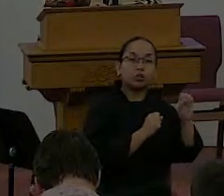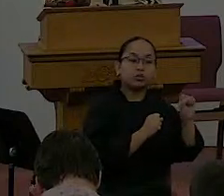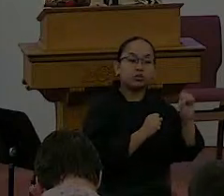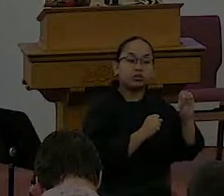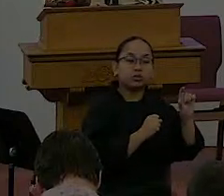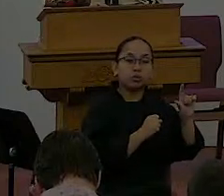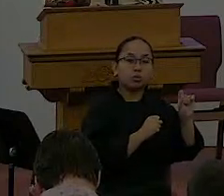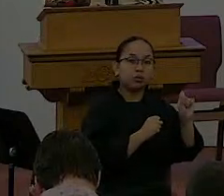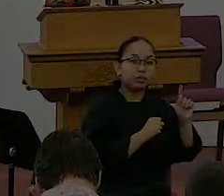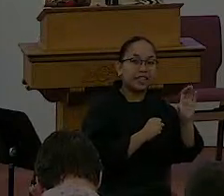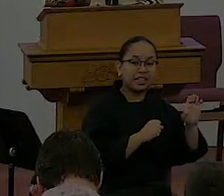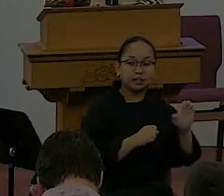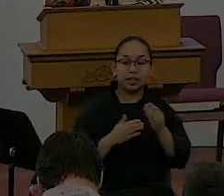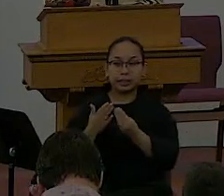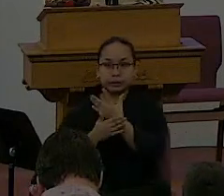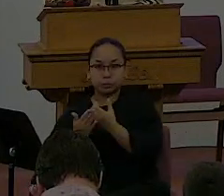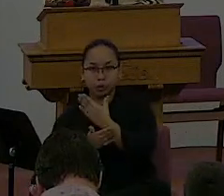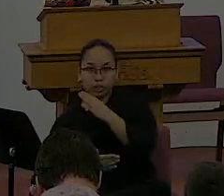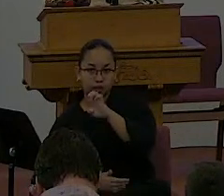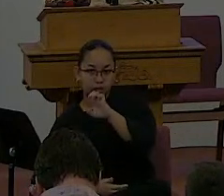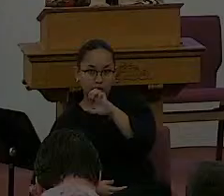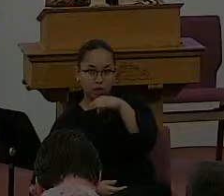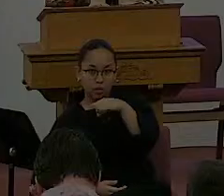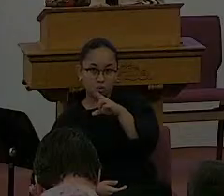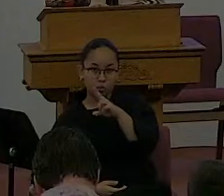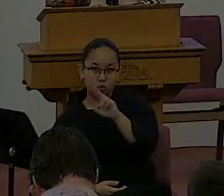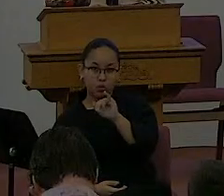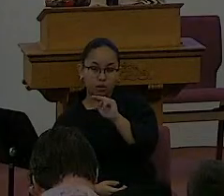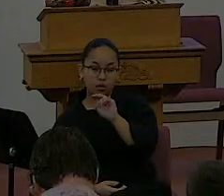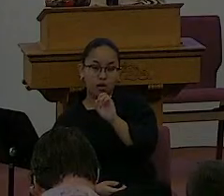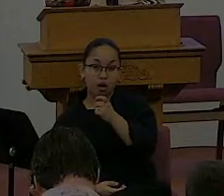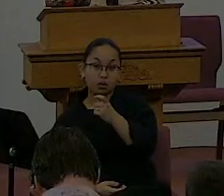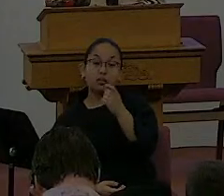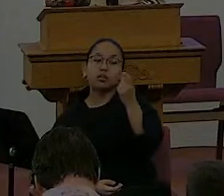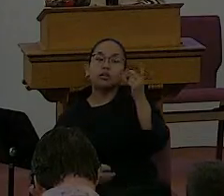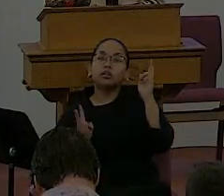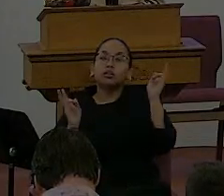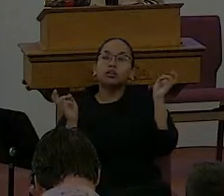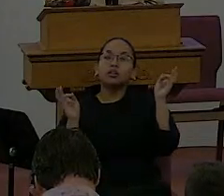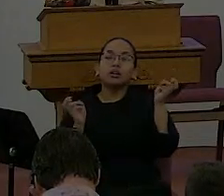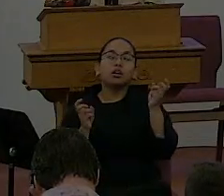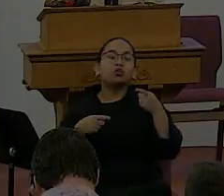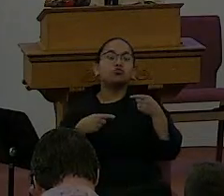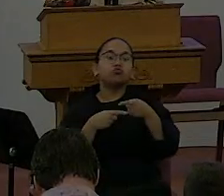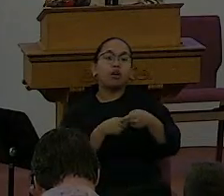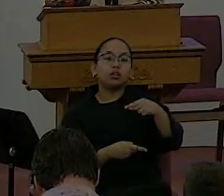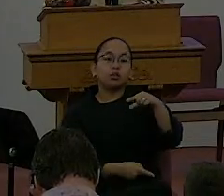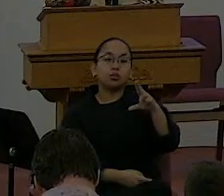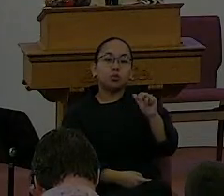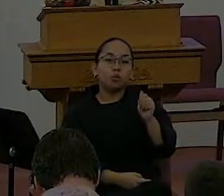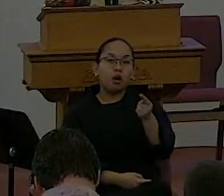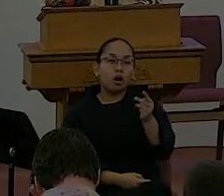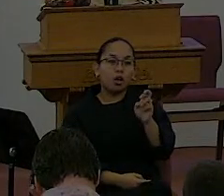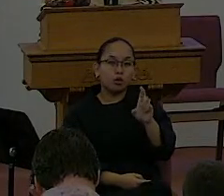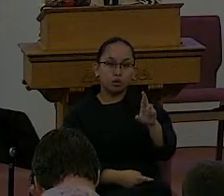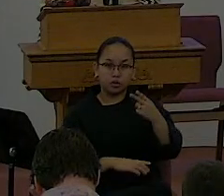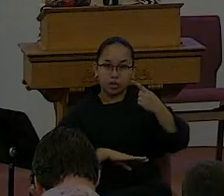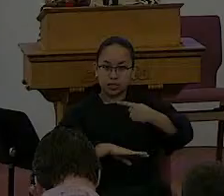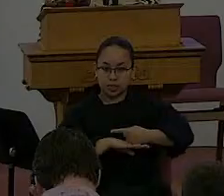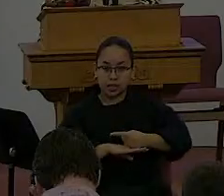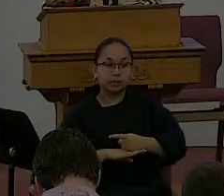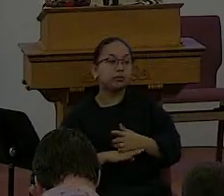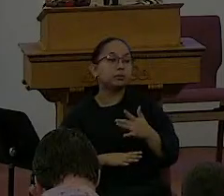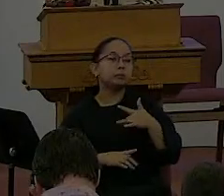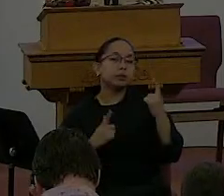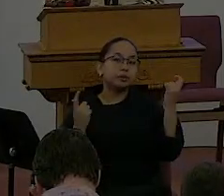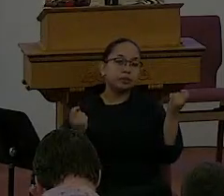called a cross-quarter day, and it has historically been celebrated in Ireland, Scotland,